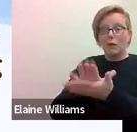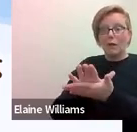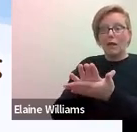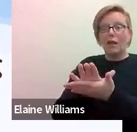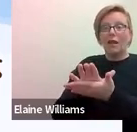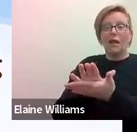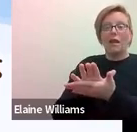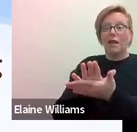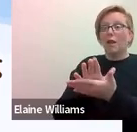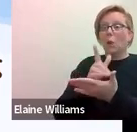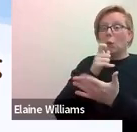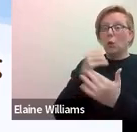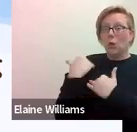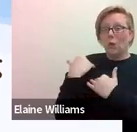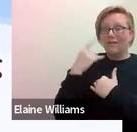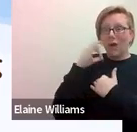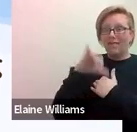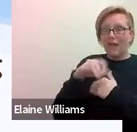professionals guiding the process.